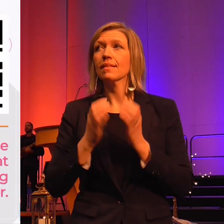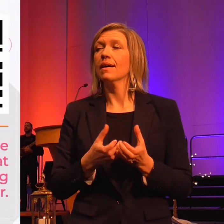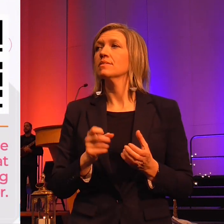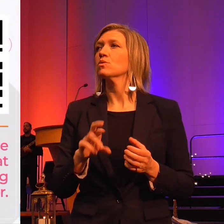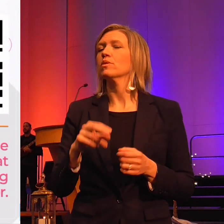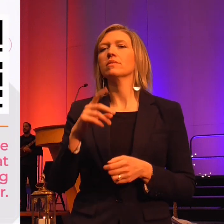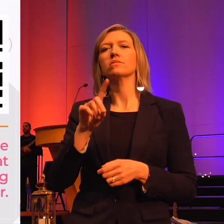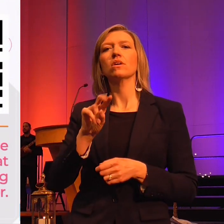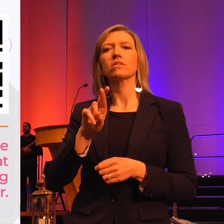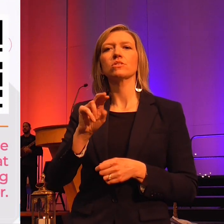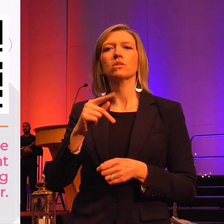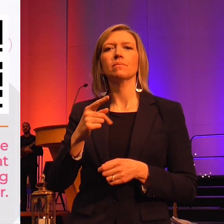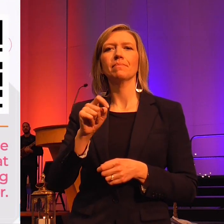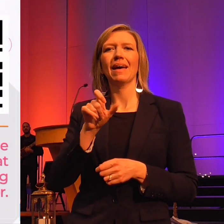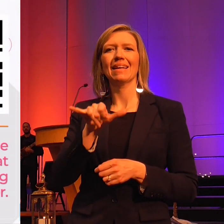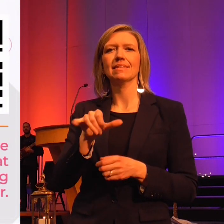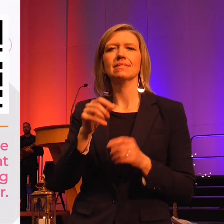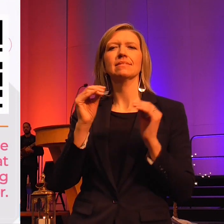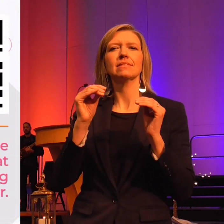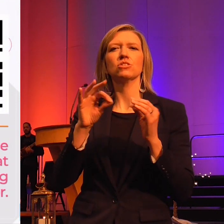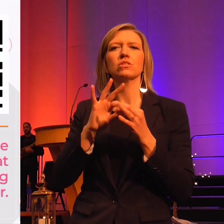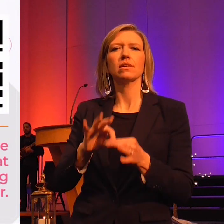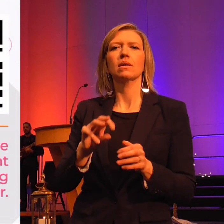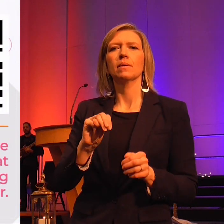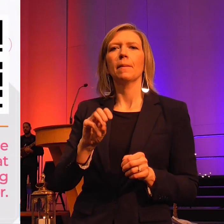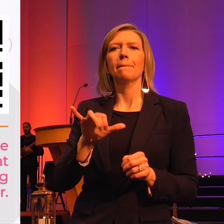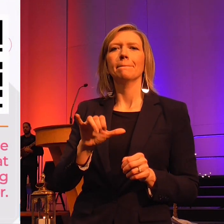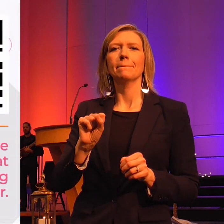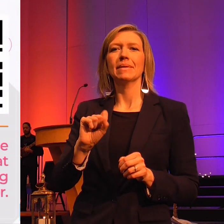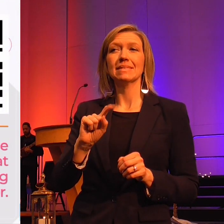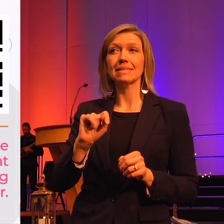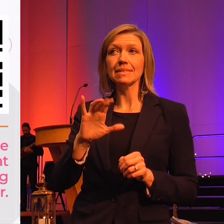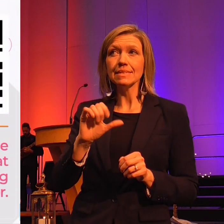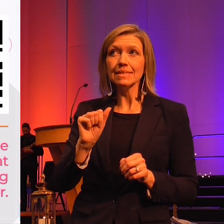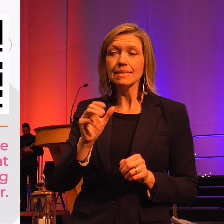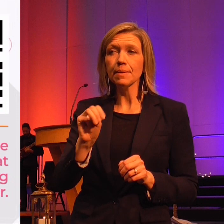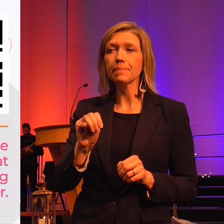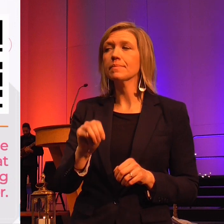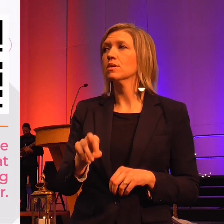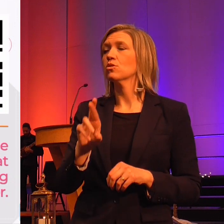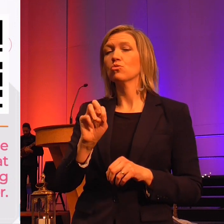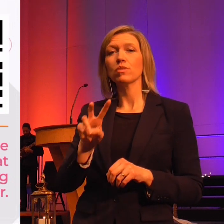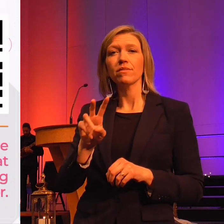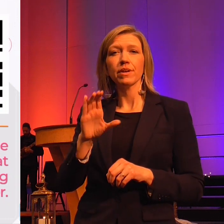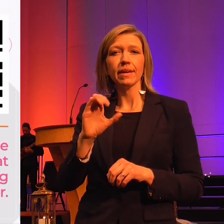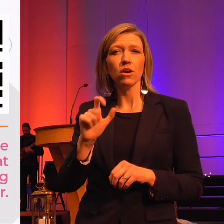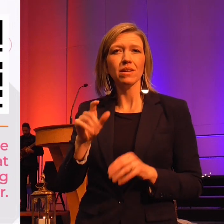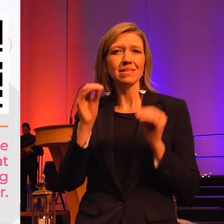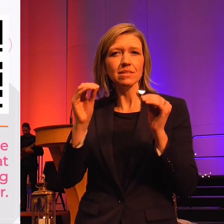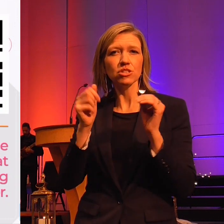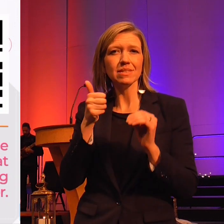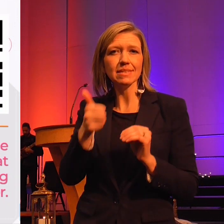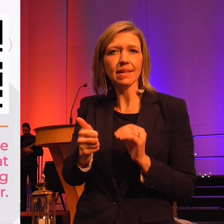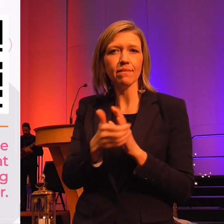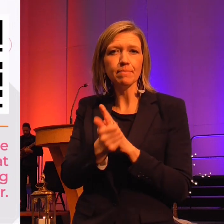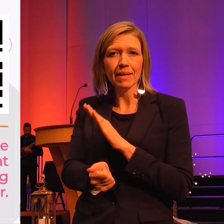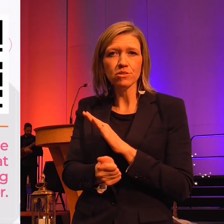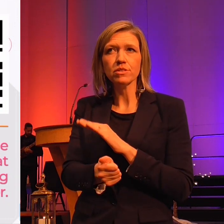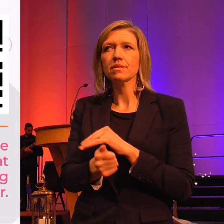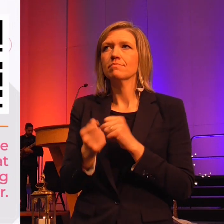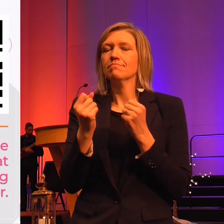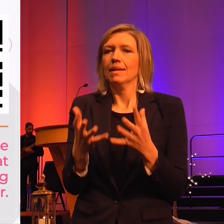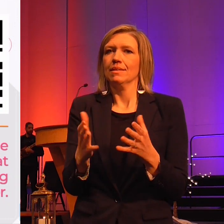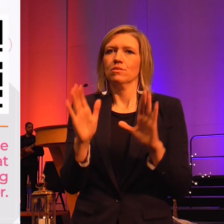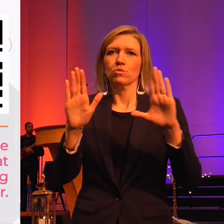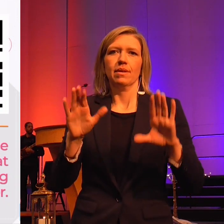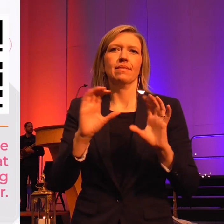the mysticism, right? Yeah, great. And we've got Reverend Carol teaching self-mastery. Lots of great classes. This is the last chance you have to do